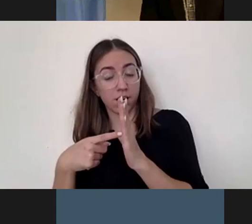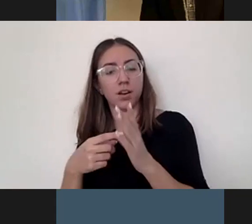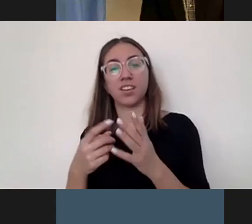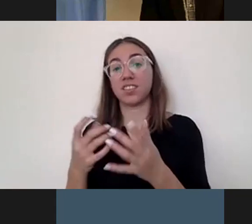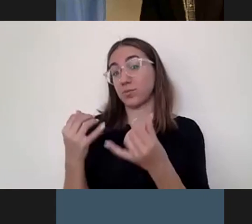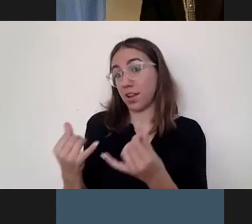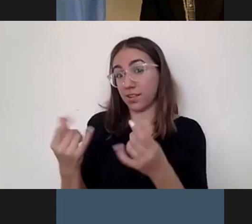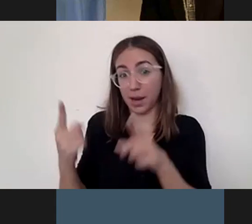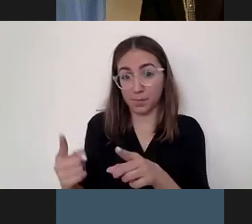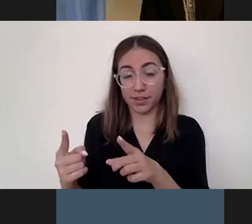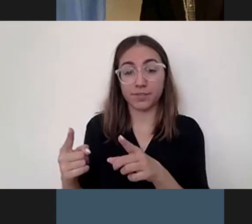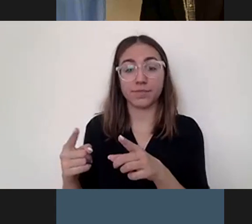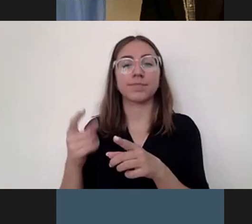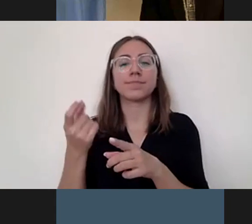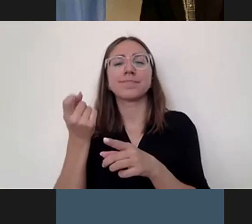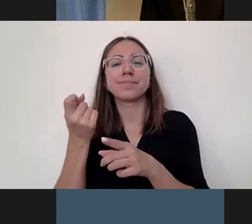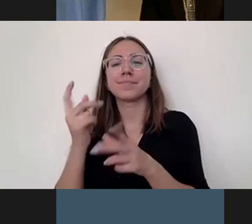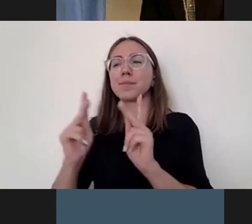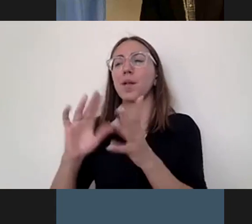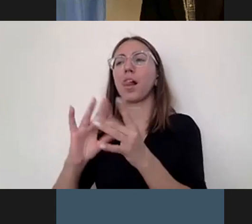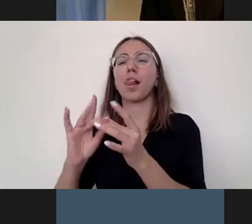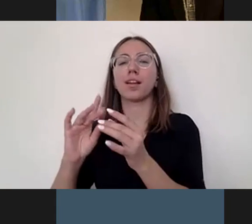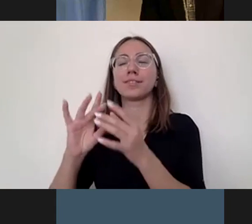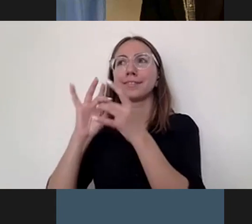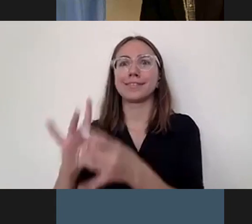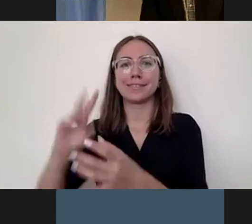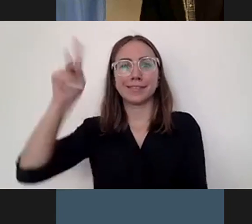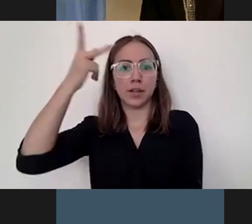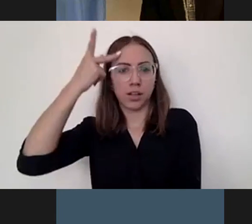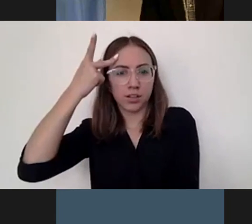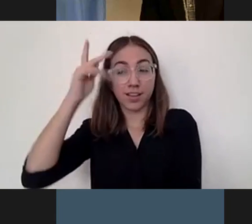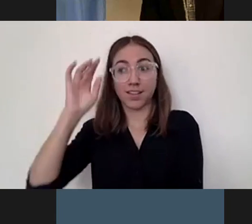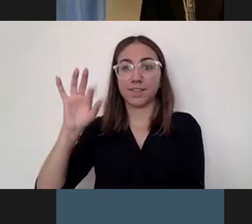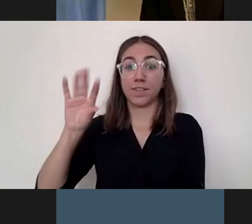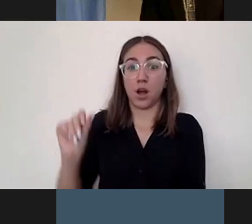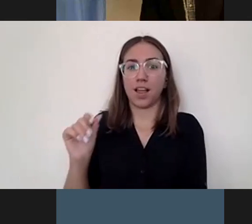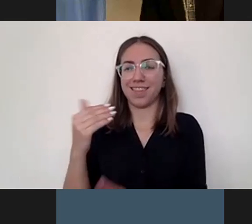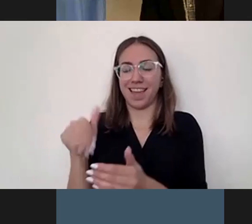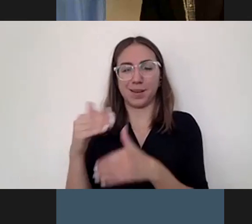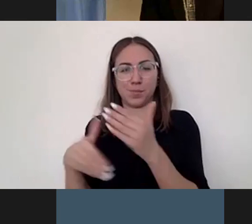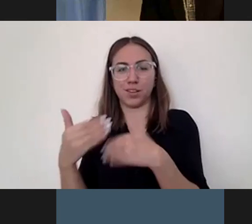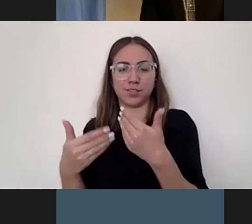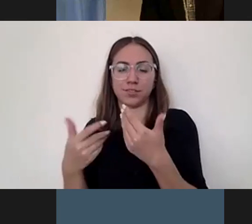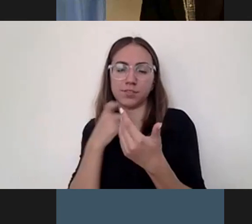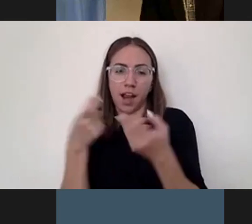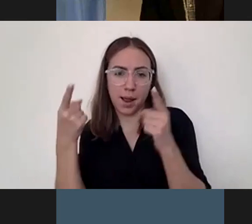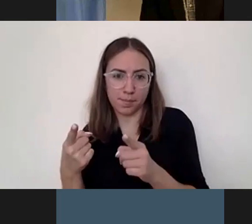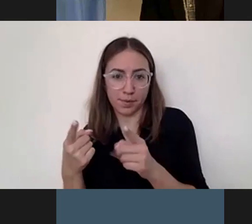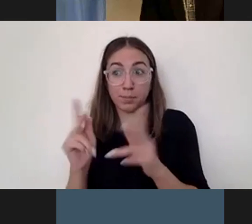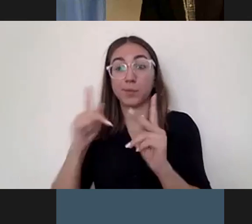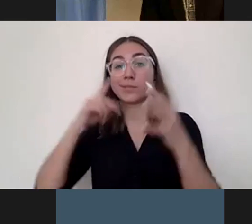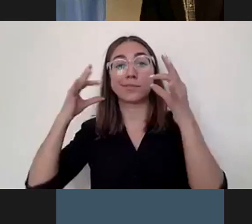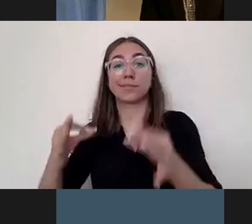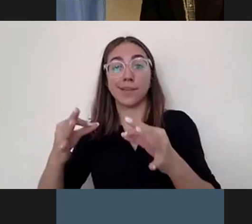The problem is that it becomes so political up in states like Florida, where that process does not exist, right? And you have people making decisions not based